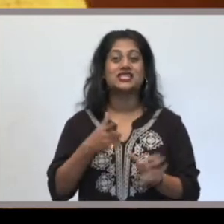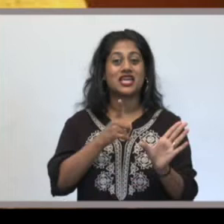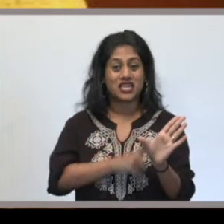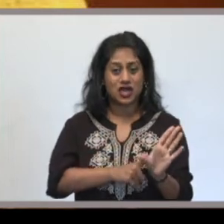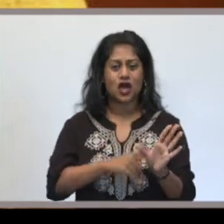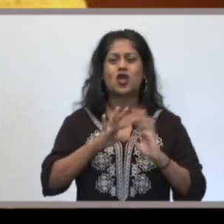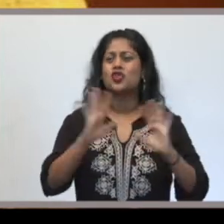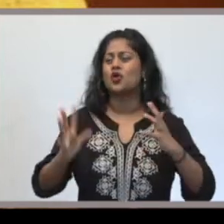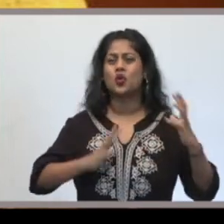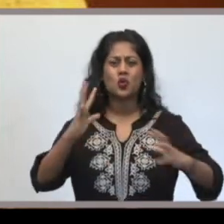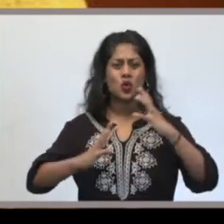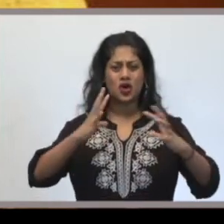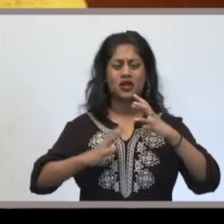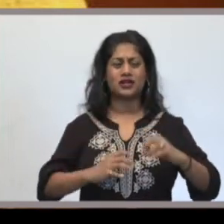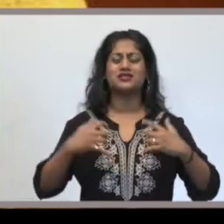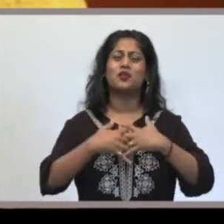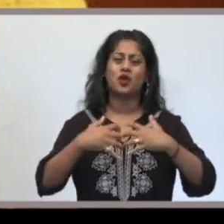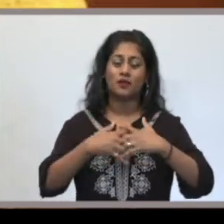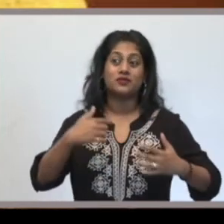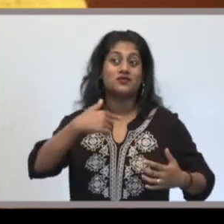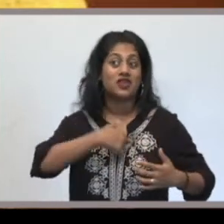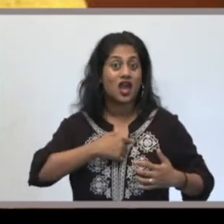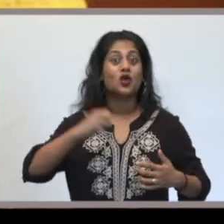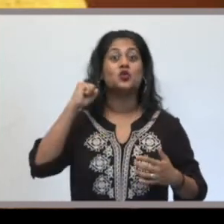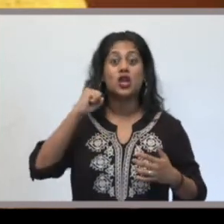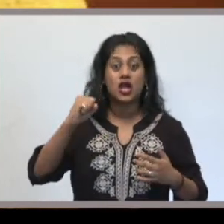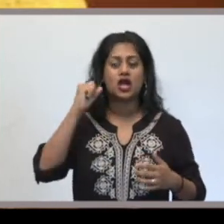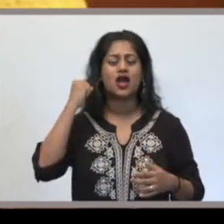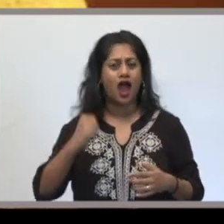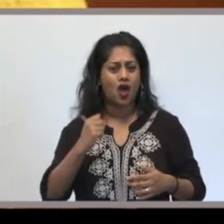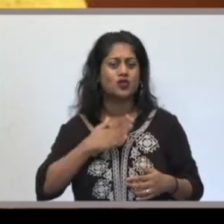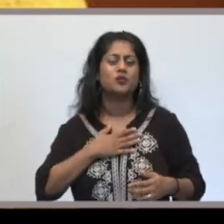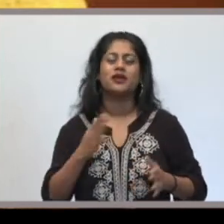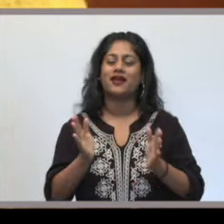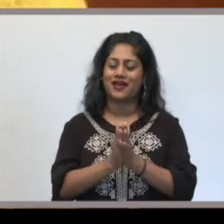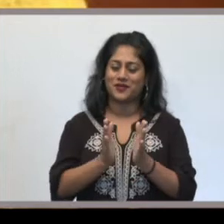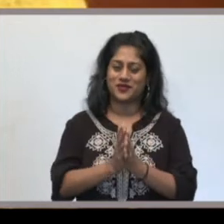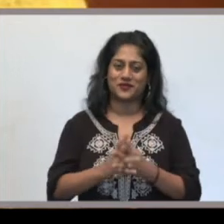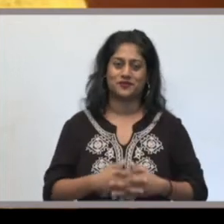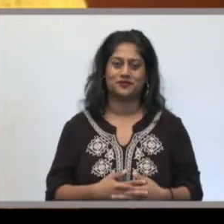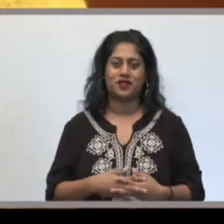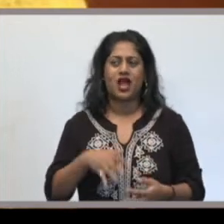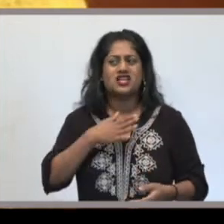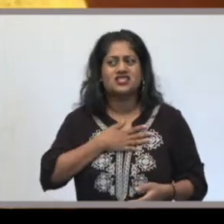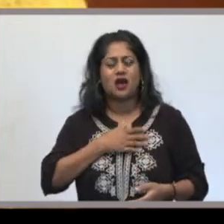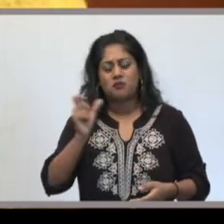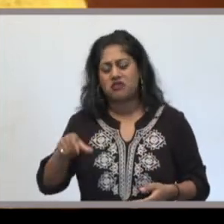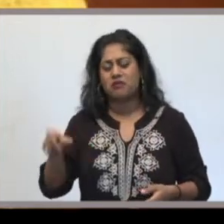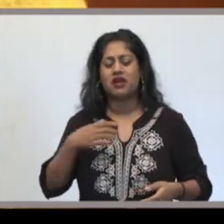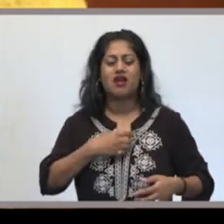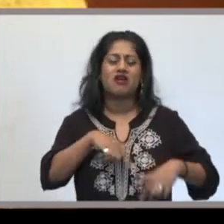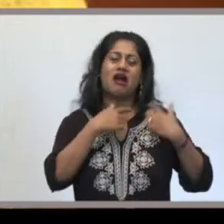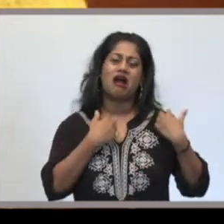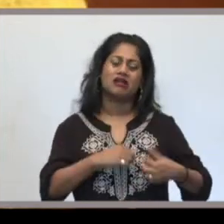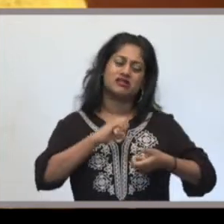we're going to look at the second one, and that is how to heal a broken heart. Today's theme is how to